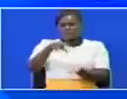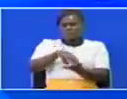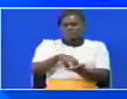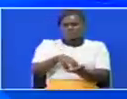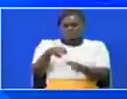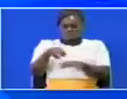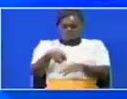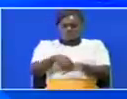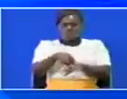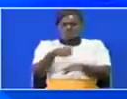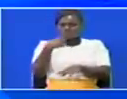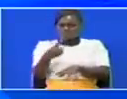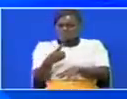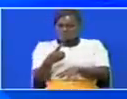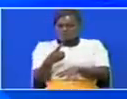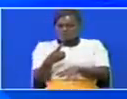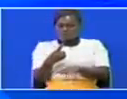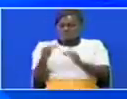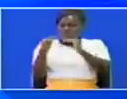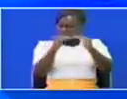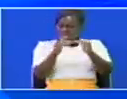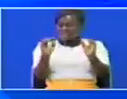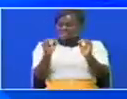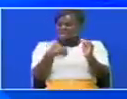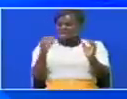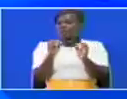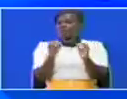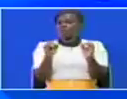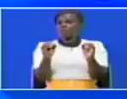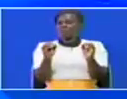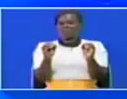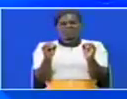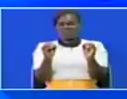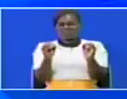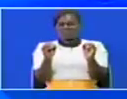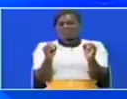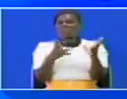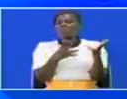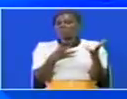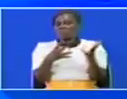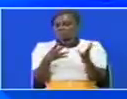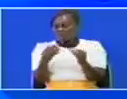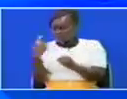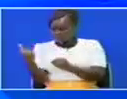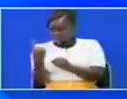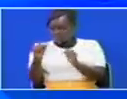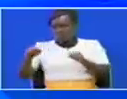Sonko also says if there is no fairness in the nomination process, he would not hesitate to go it alone.